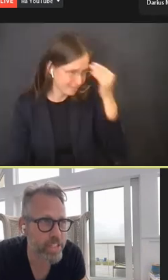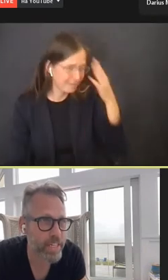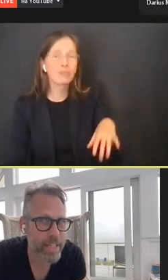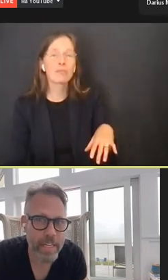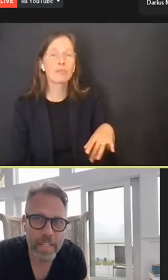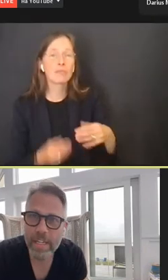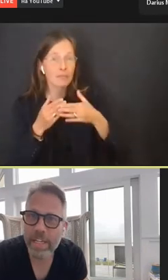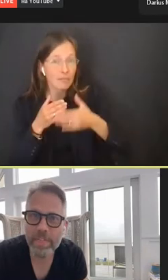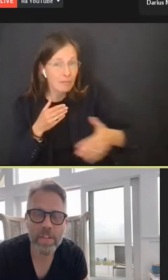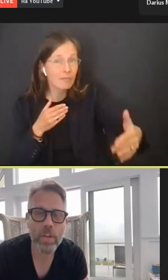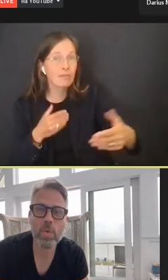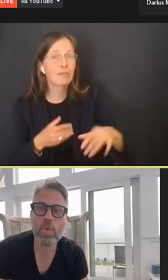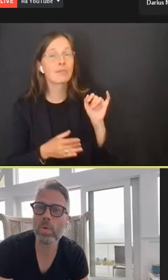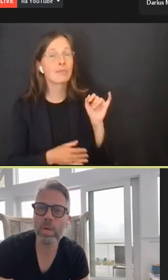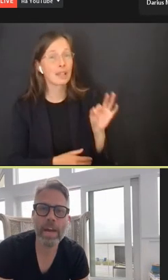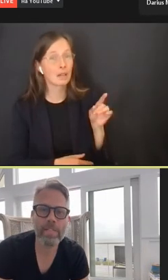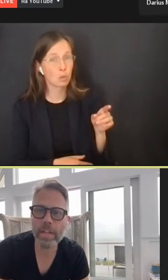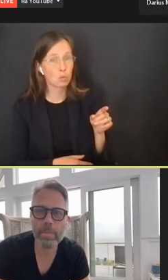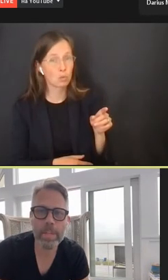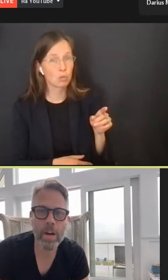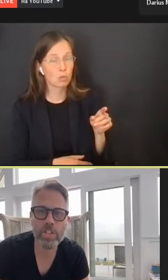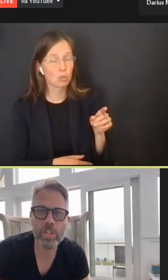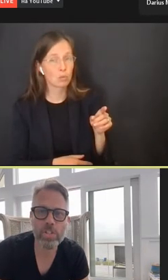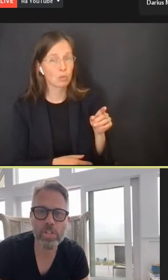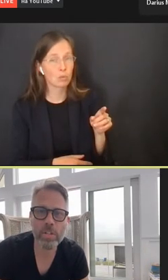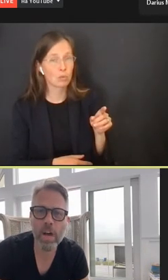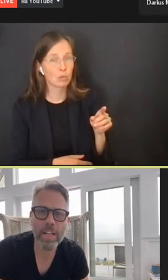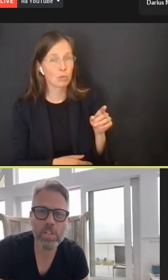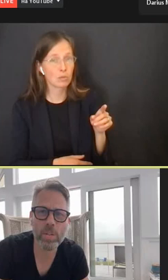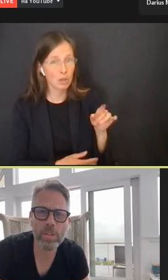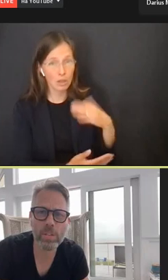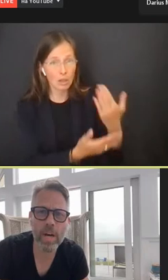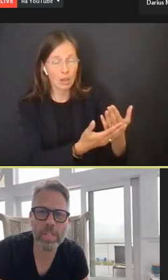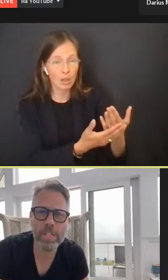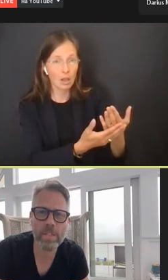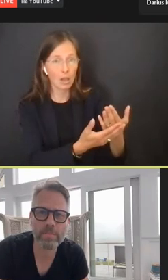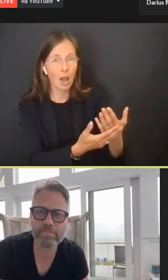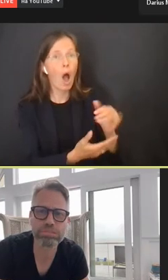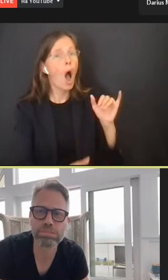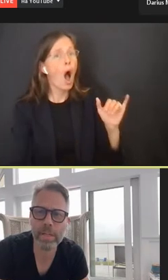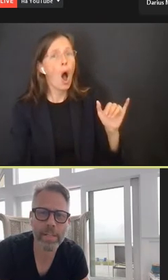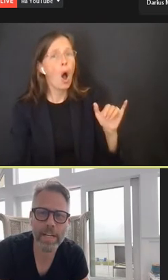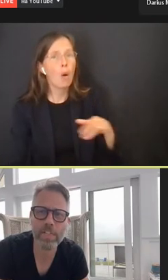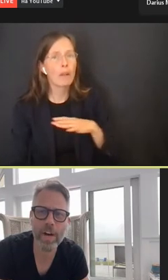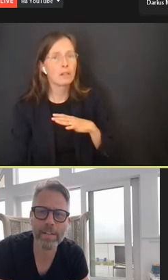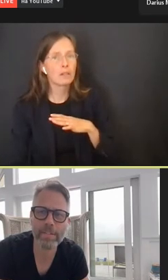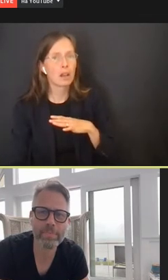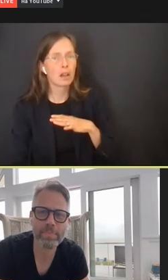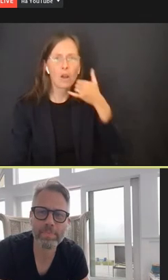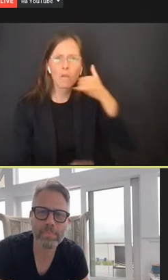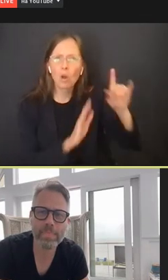Mish, if you ever end up at the Oscars, oh, that's cool. No, I'm just, that's